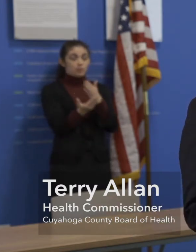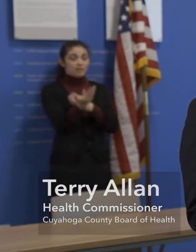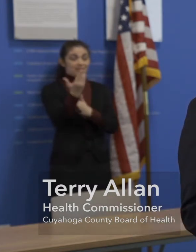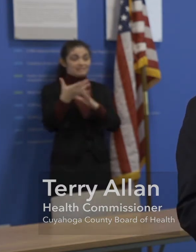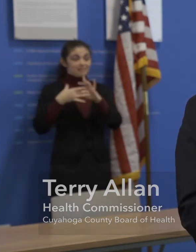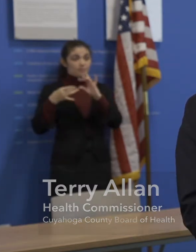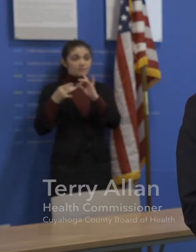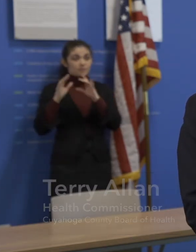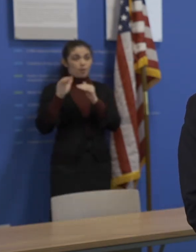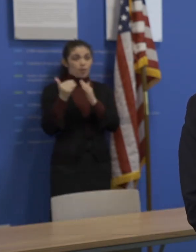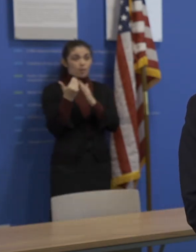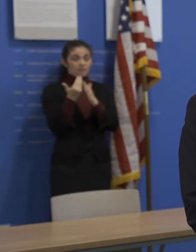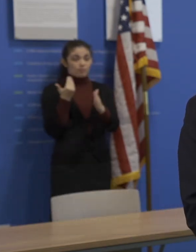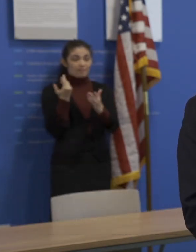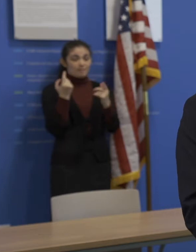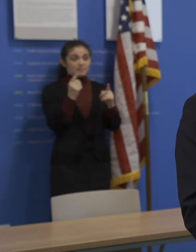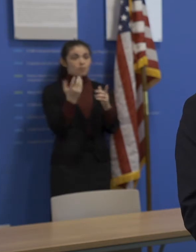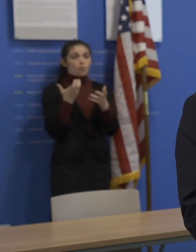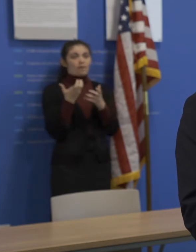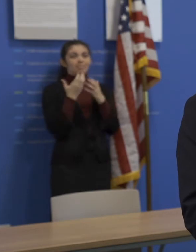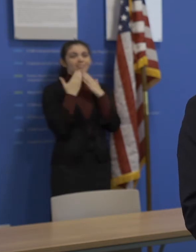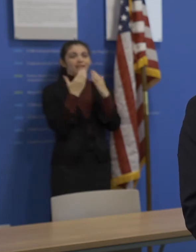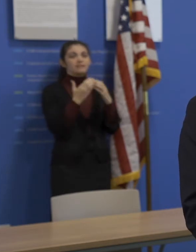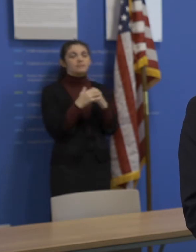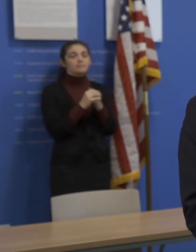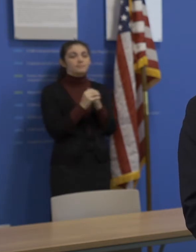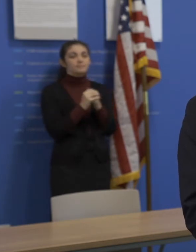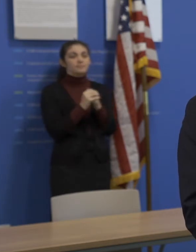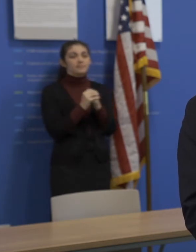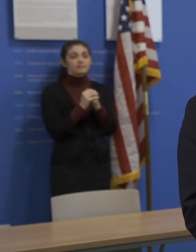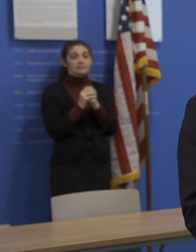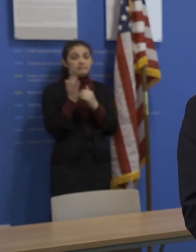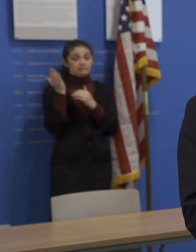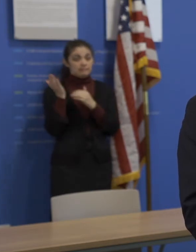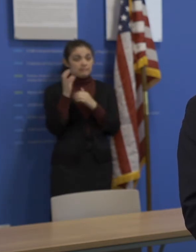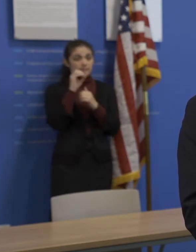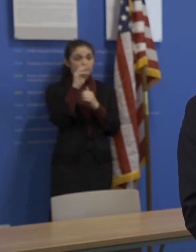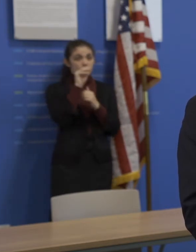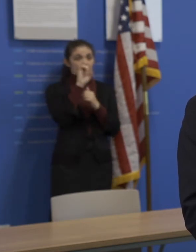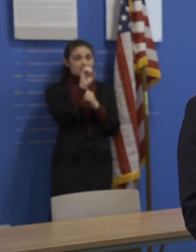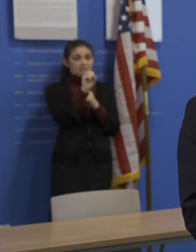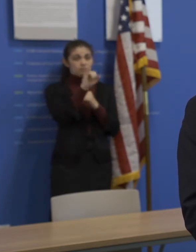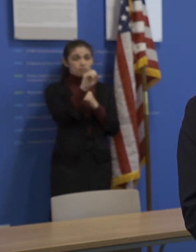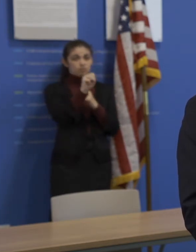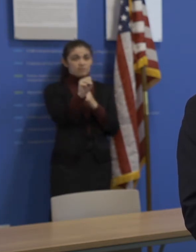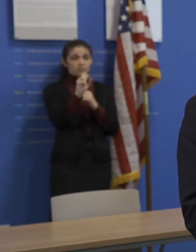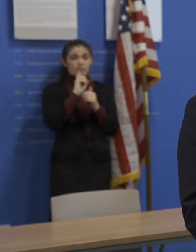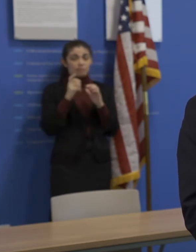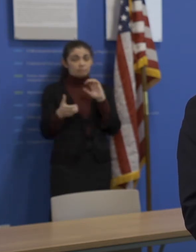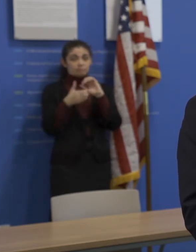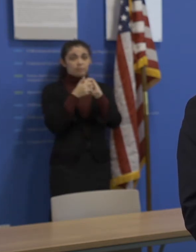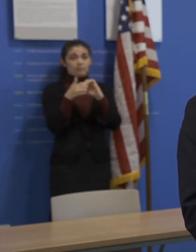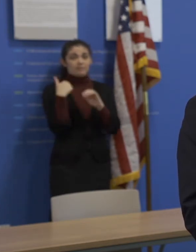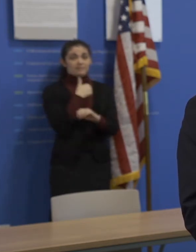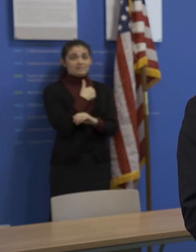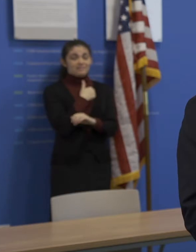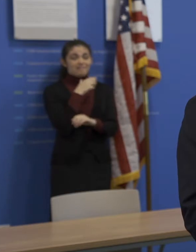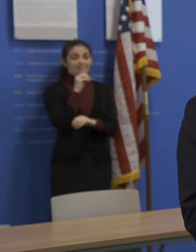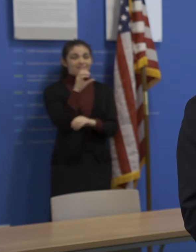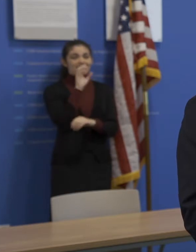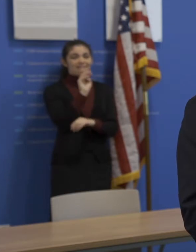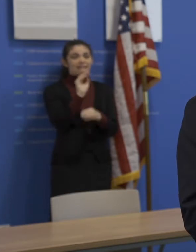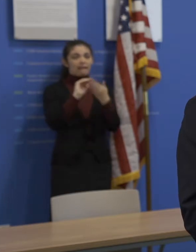his remarks as he does. Before he comes up, I want to thank Armand. He's been an incredible partner. The County